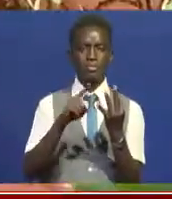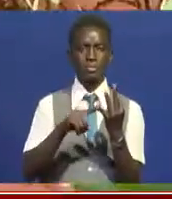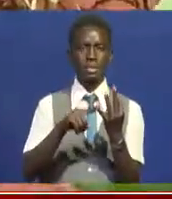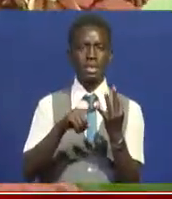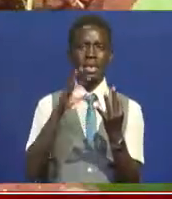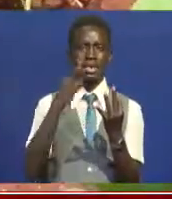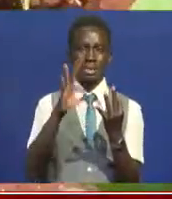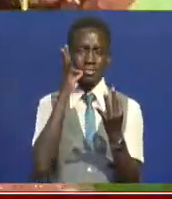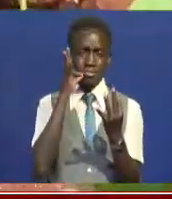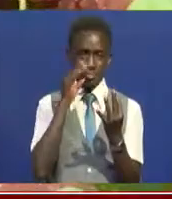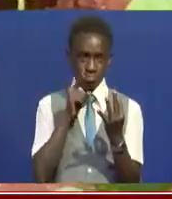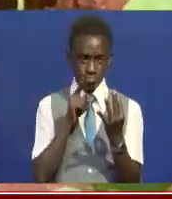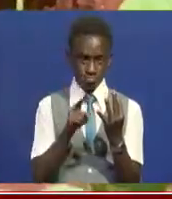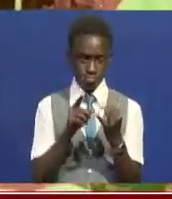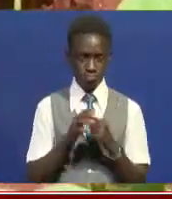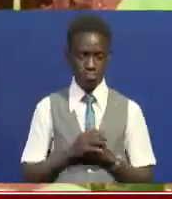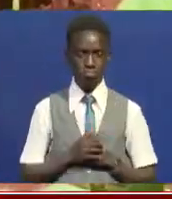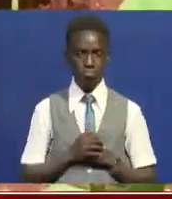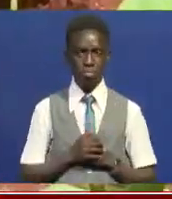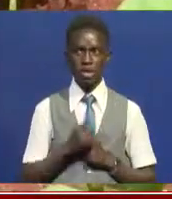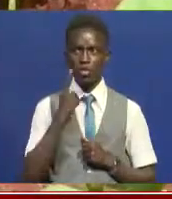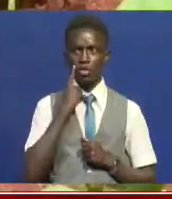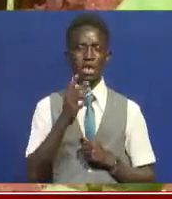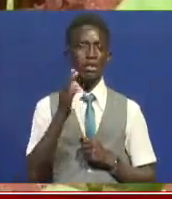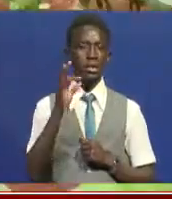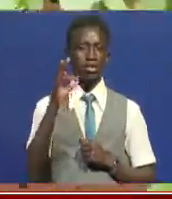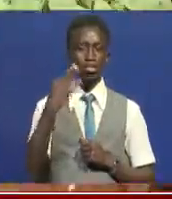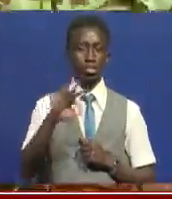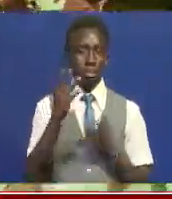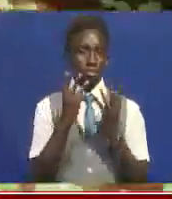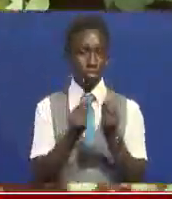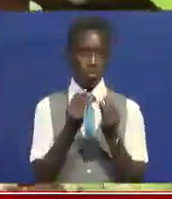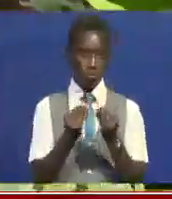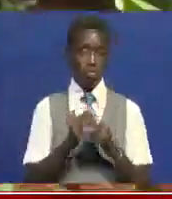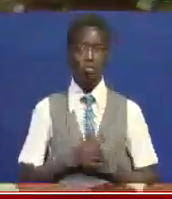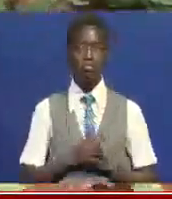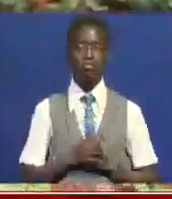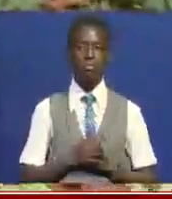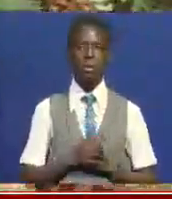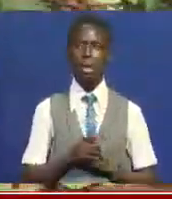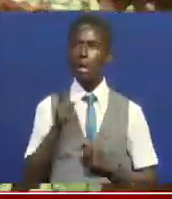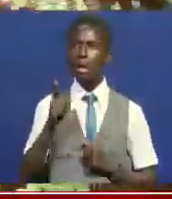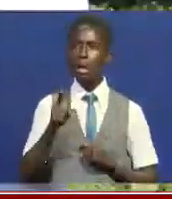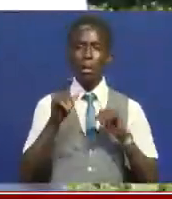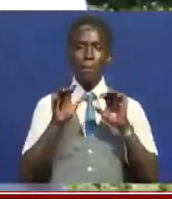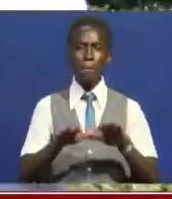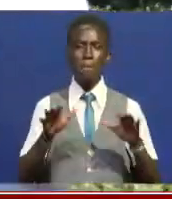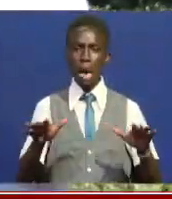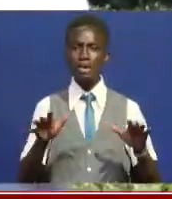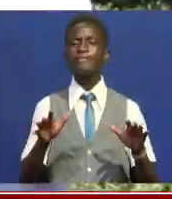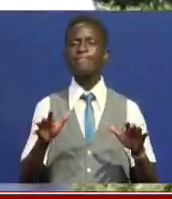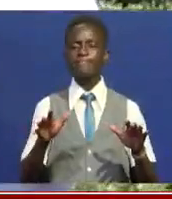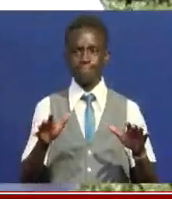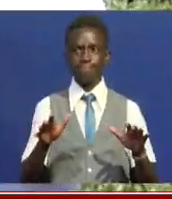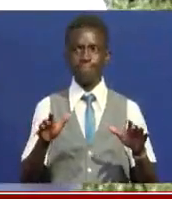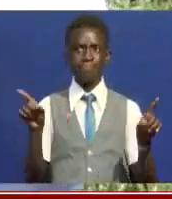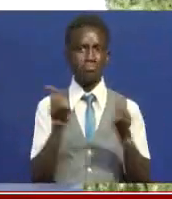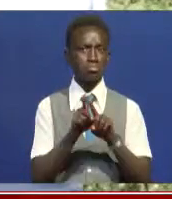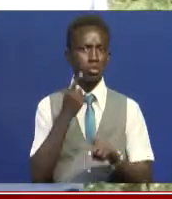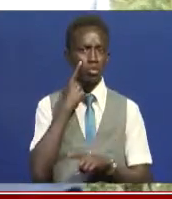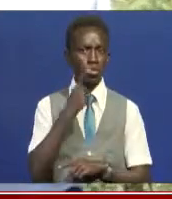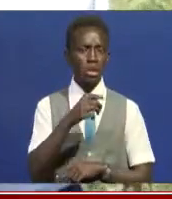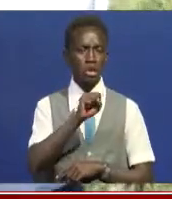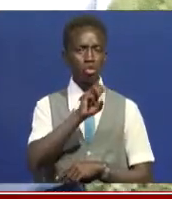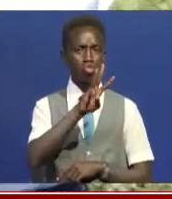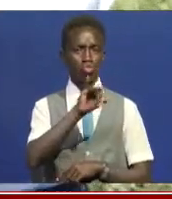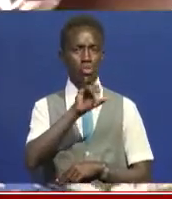dietary diversity and denied producers of traditional foods market. This has prompted Care International, Swiss-based